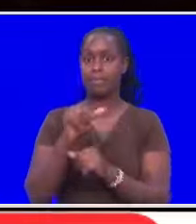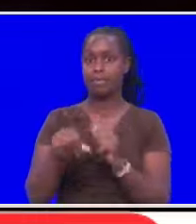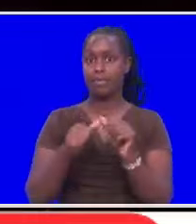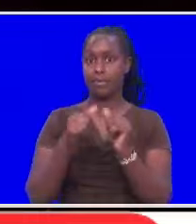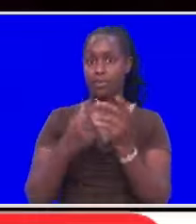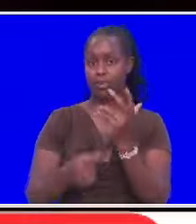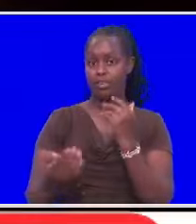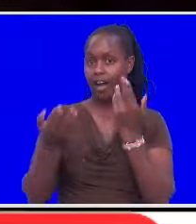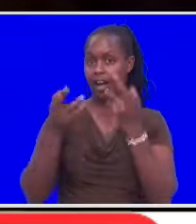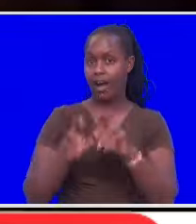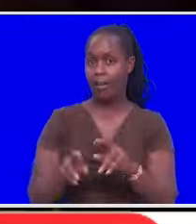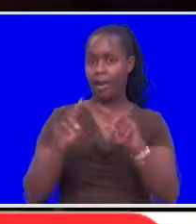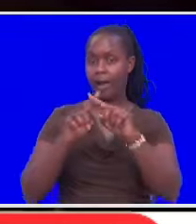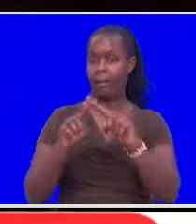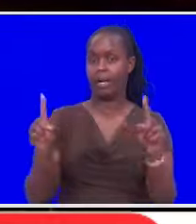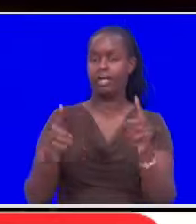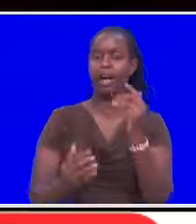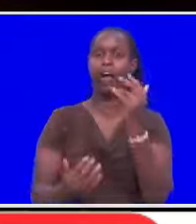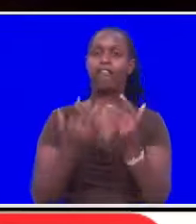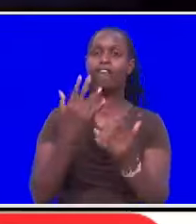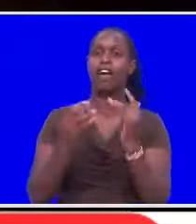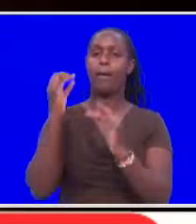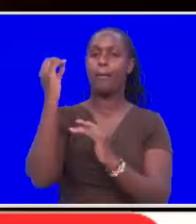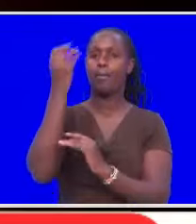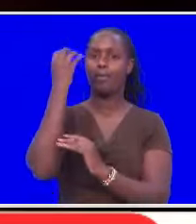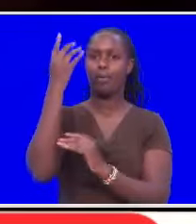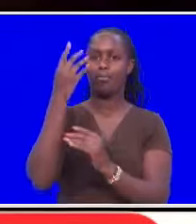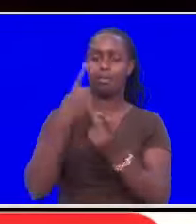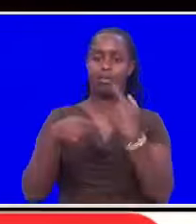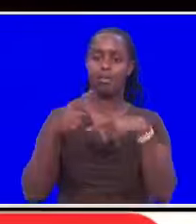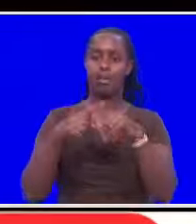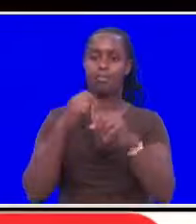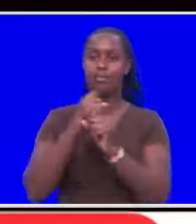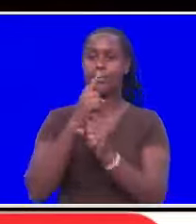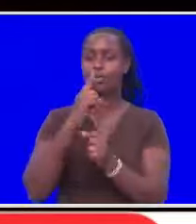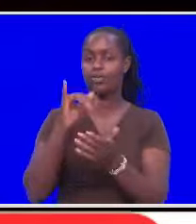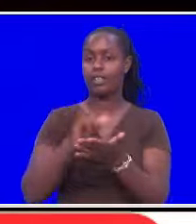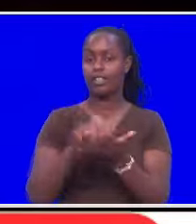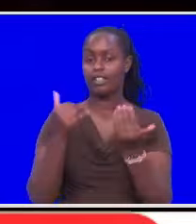But the fire brigade was here in time to ensure that they have